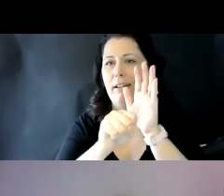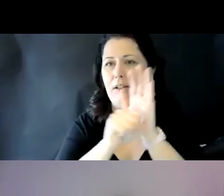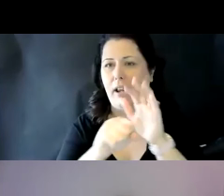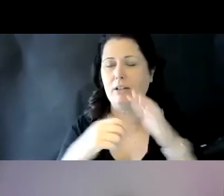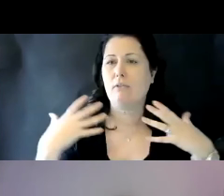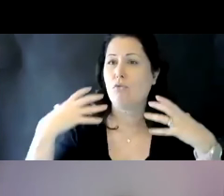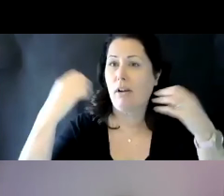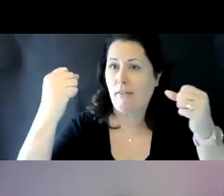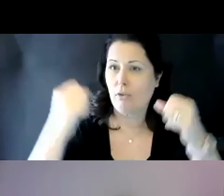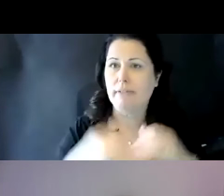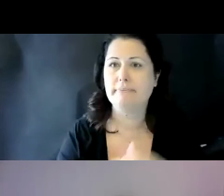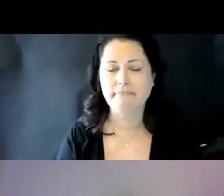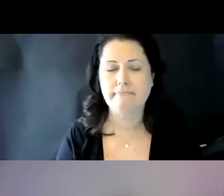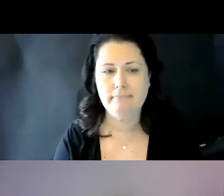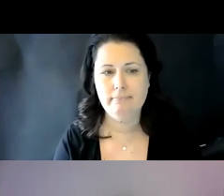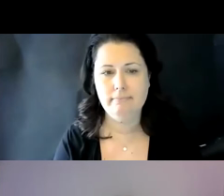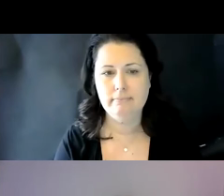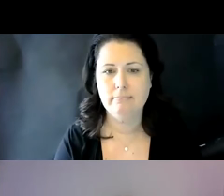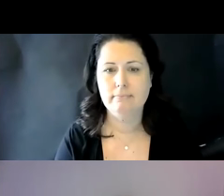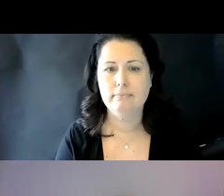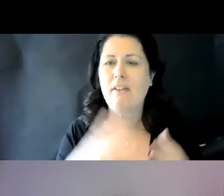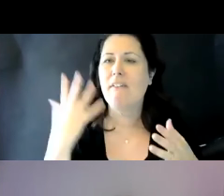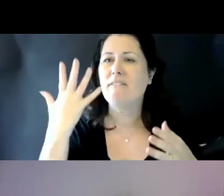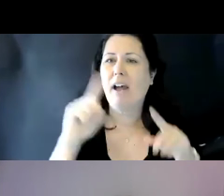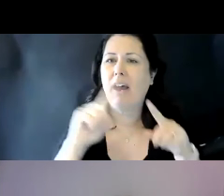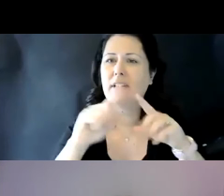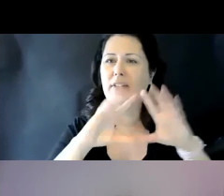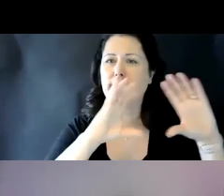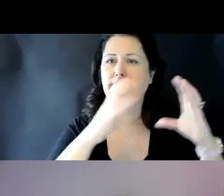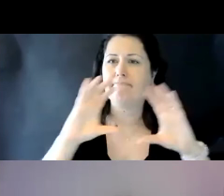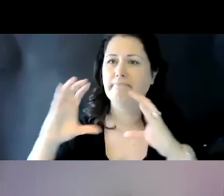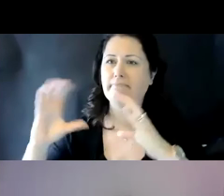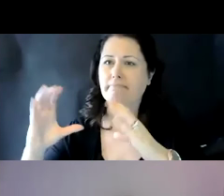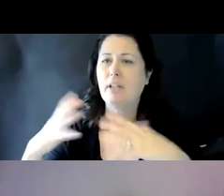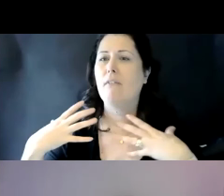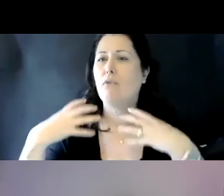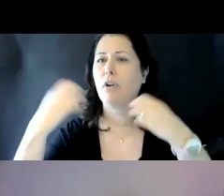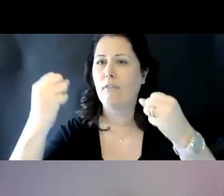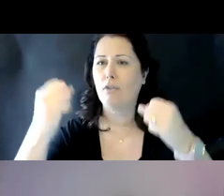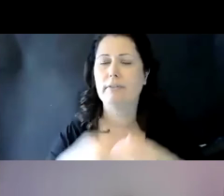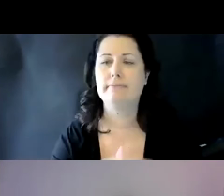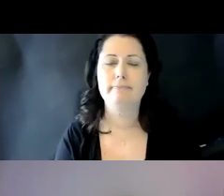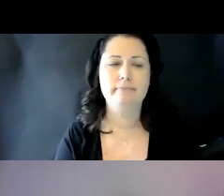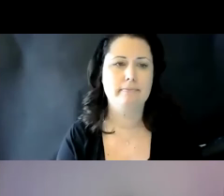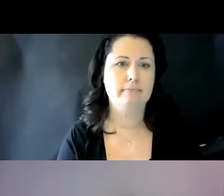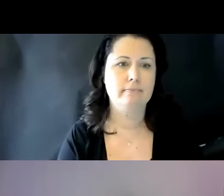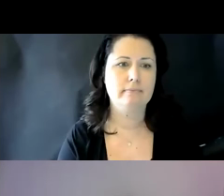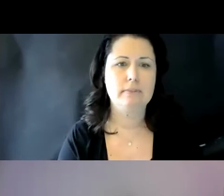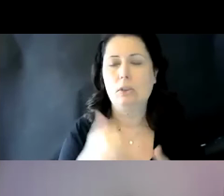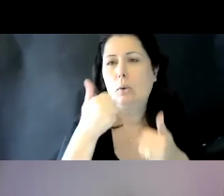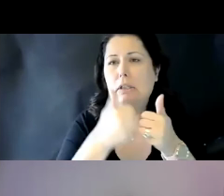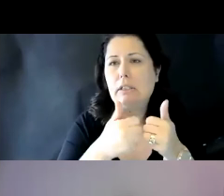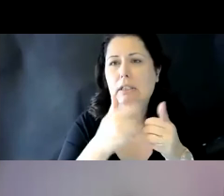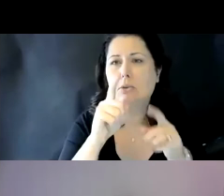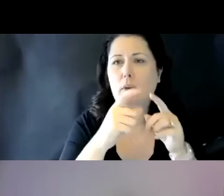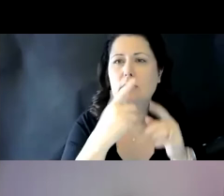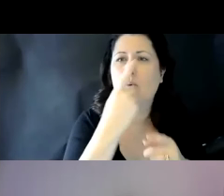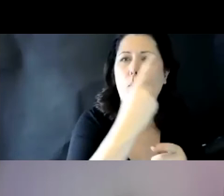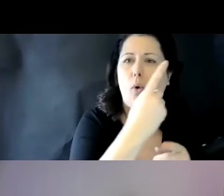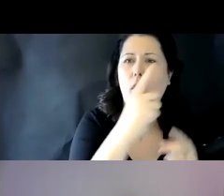recovery that are spread across 5 dimensions of recovery, and each question scores 1 to 3. So you can